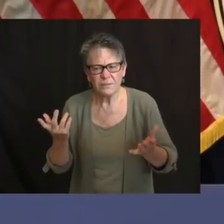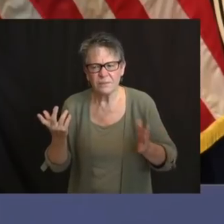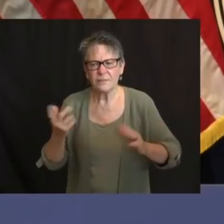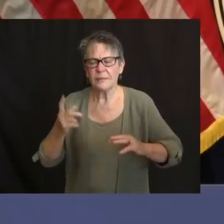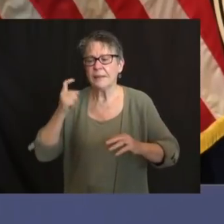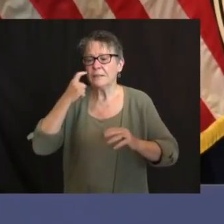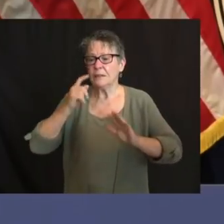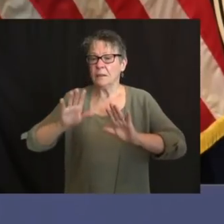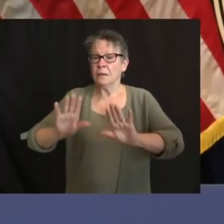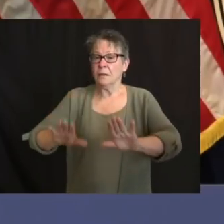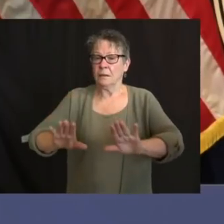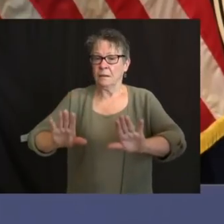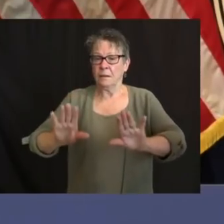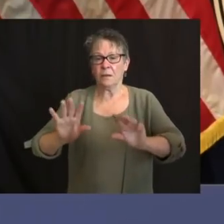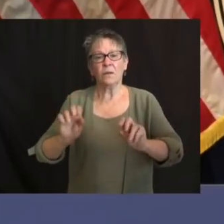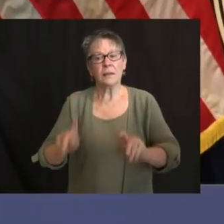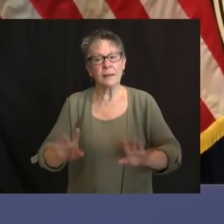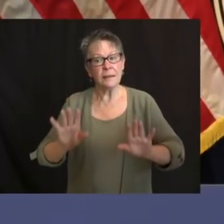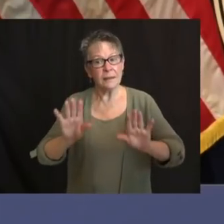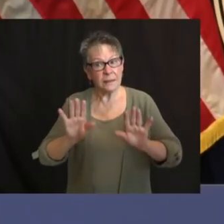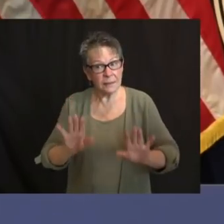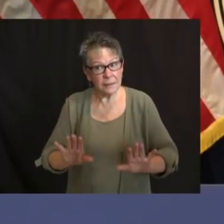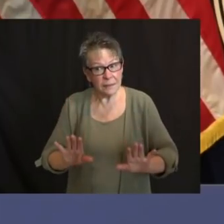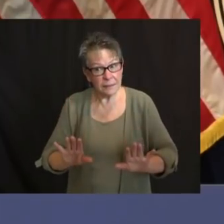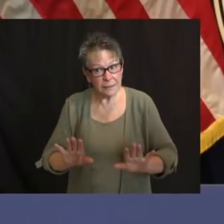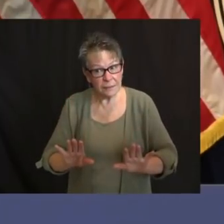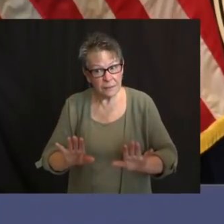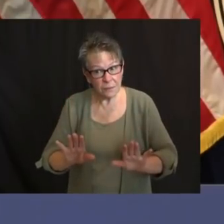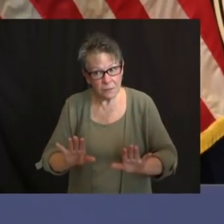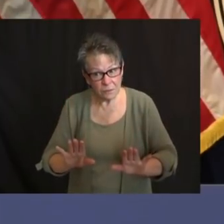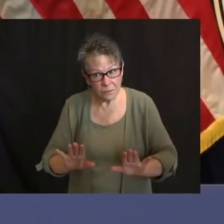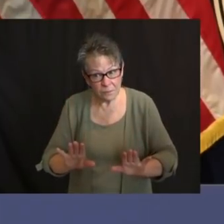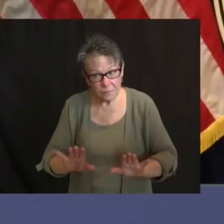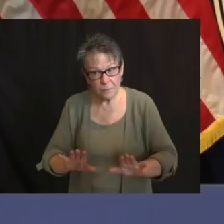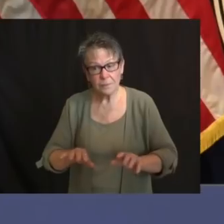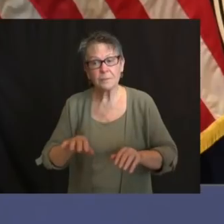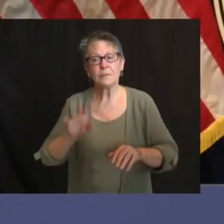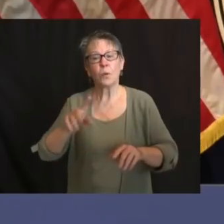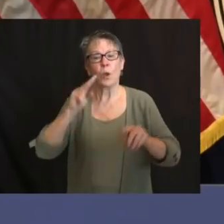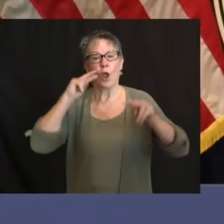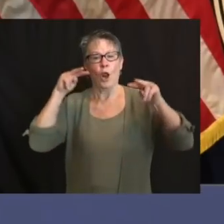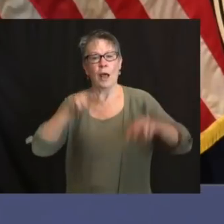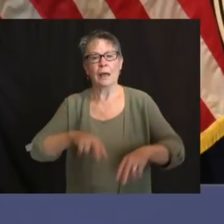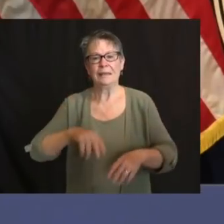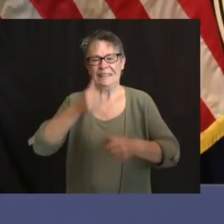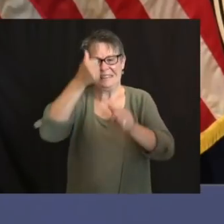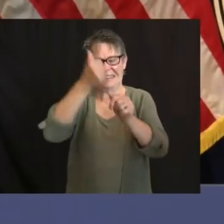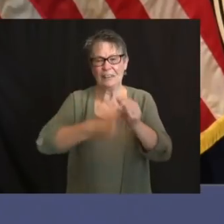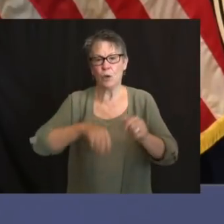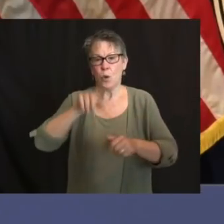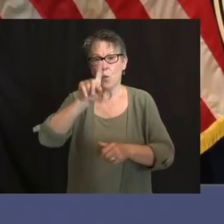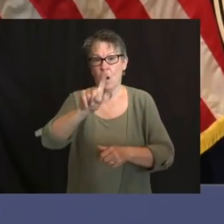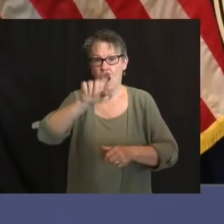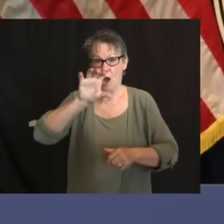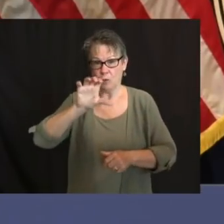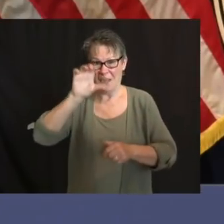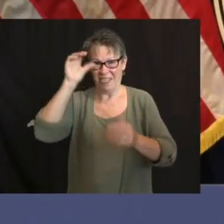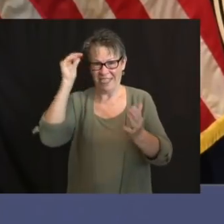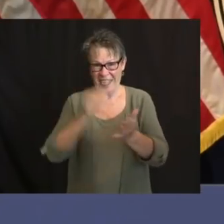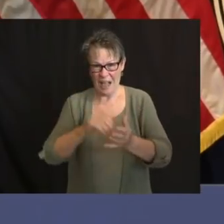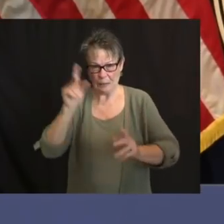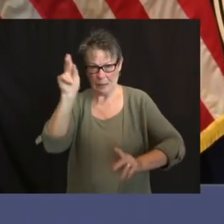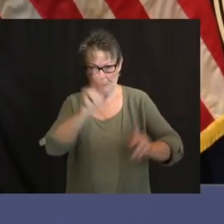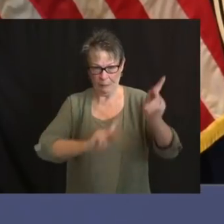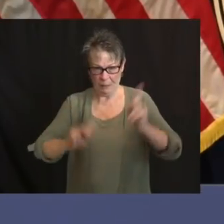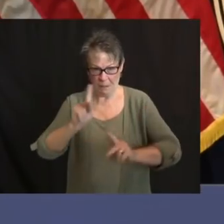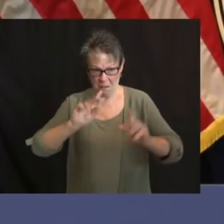we're talking about, whether you stop at 2,500 or you go up to 4,000, it's right in the middle of that range. For the time